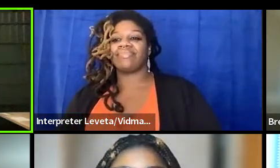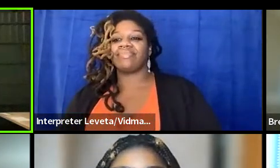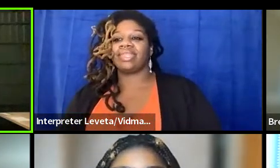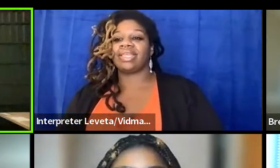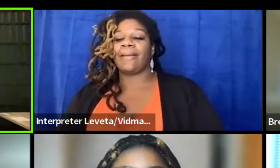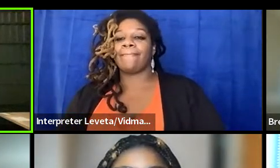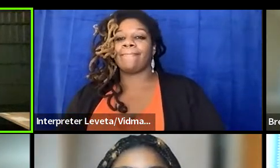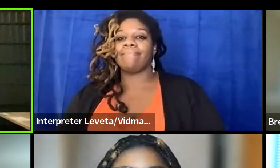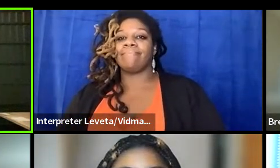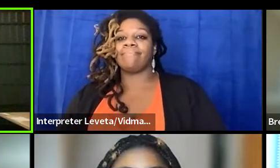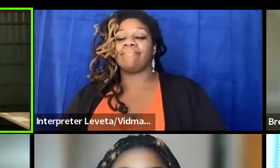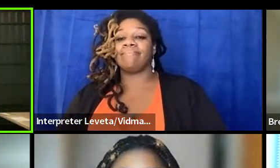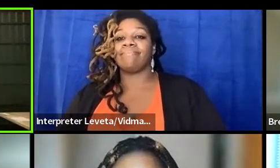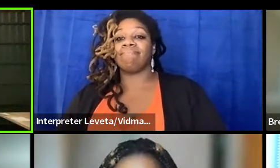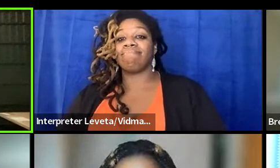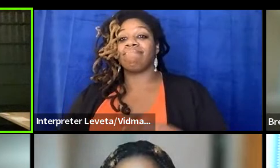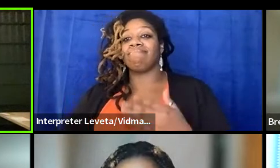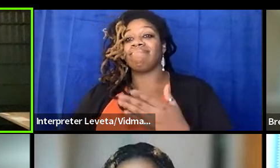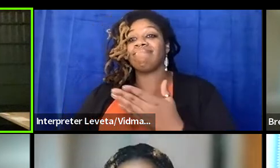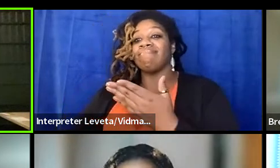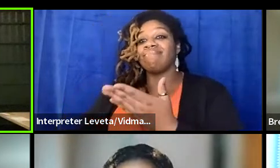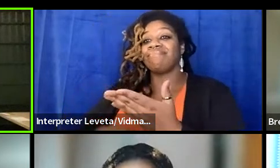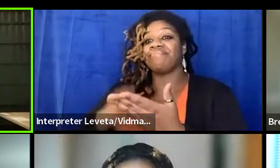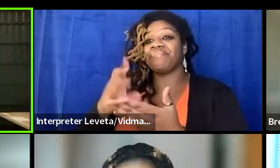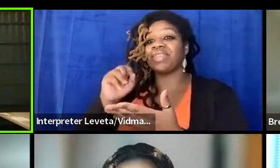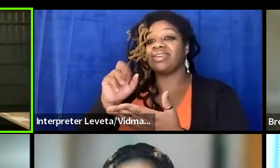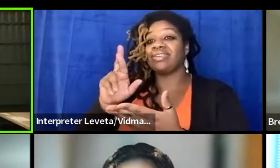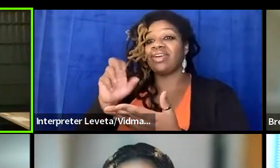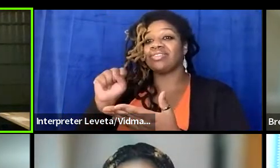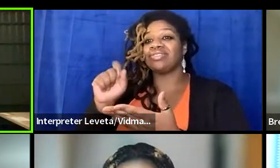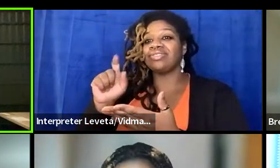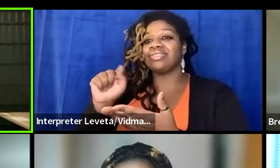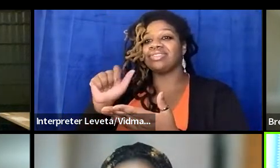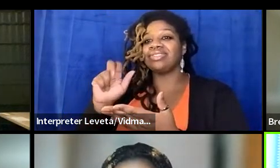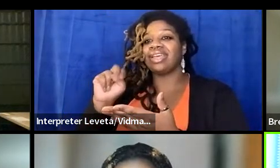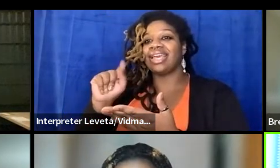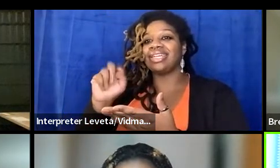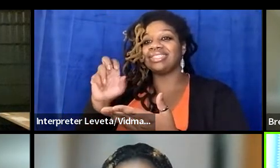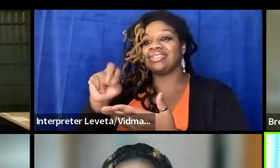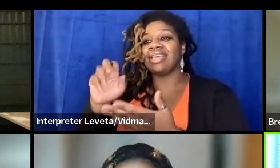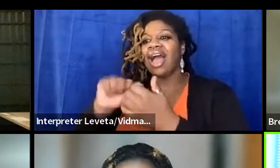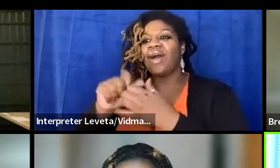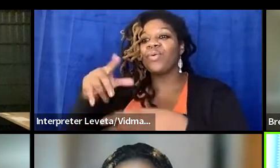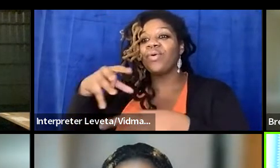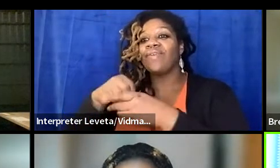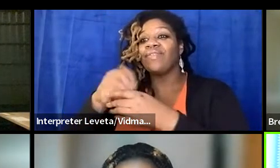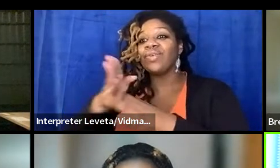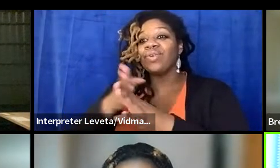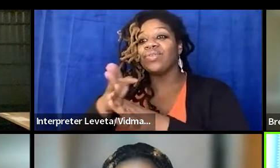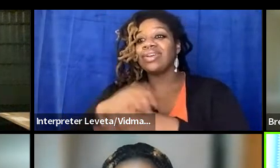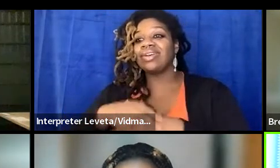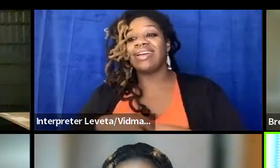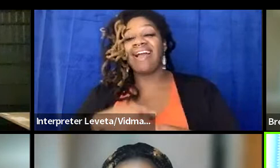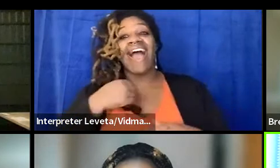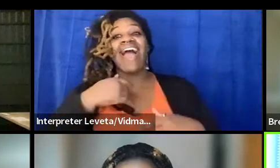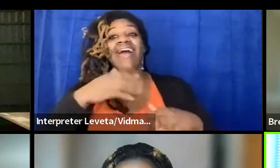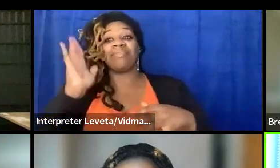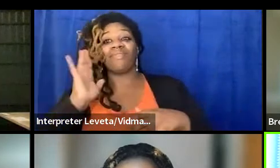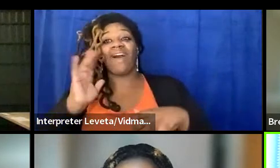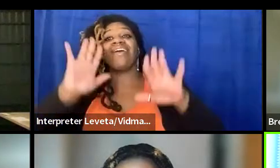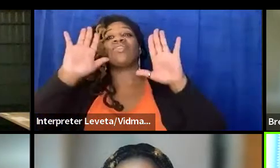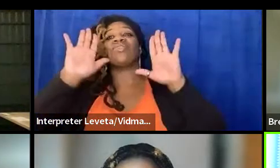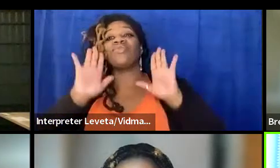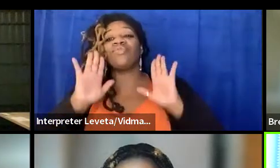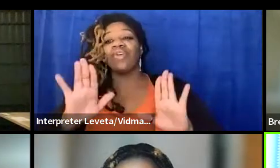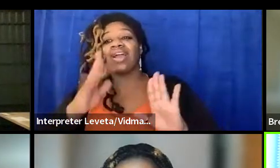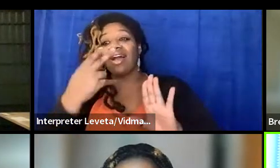So then, Dr. Stanton, how did you get into your career? I had a great high school teacher that